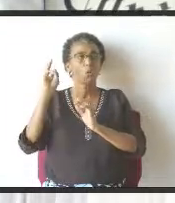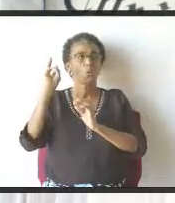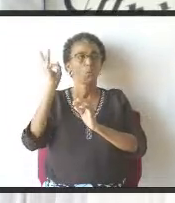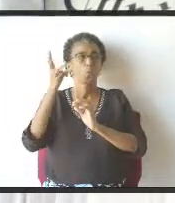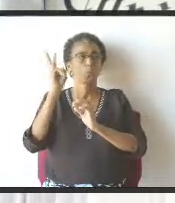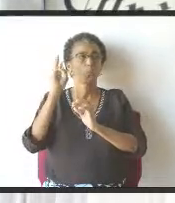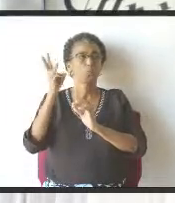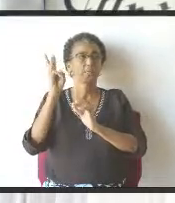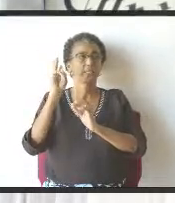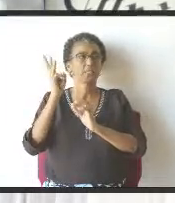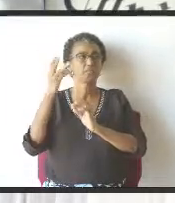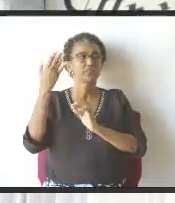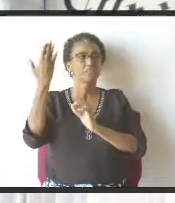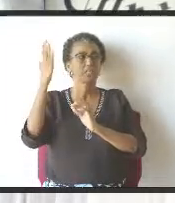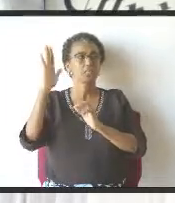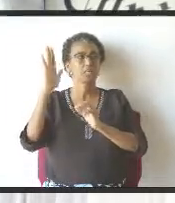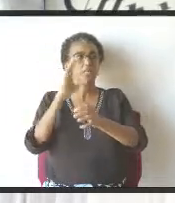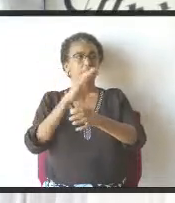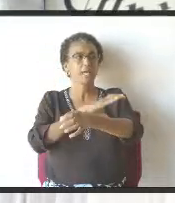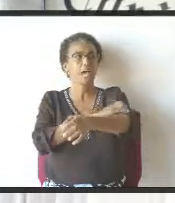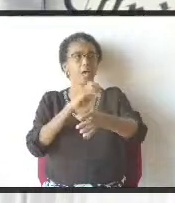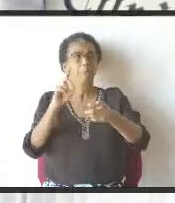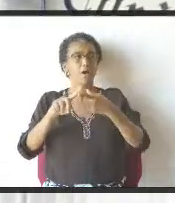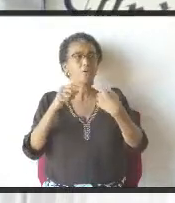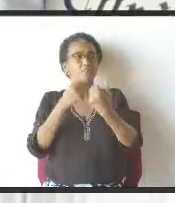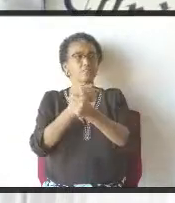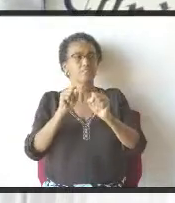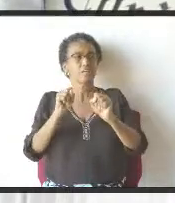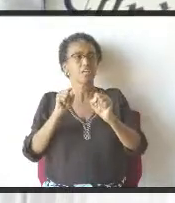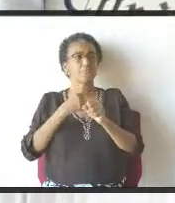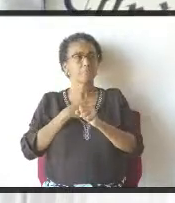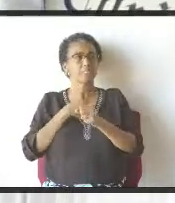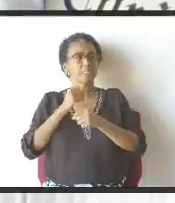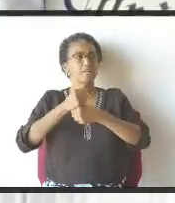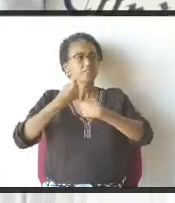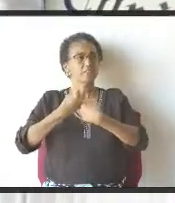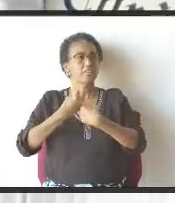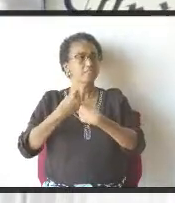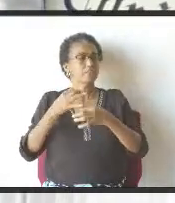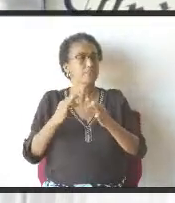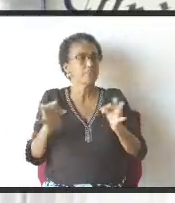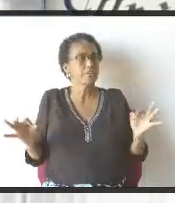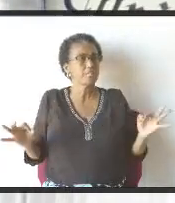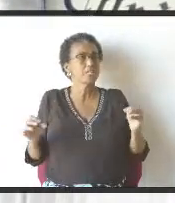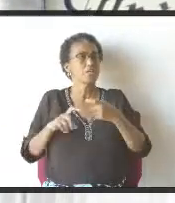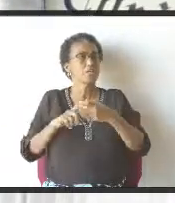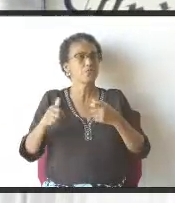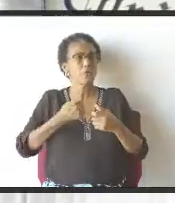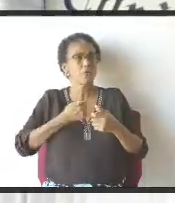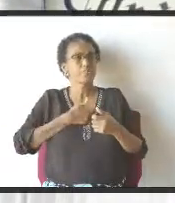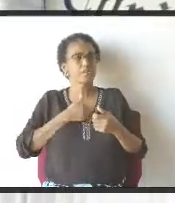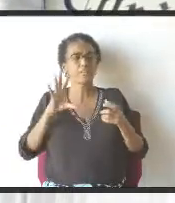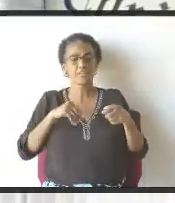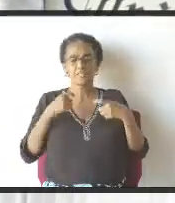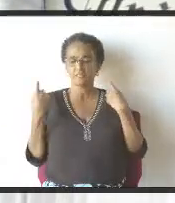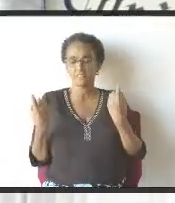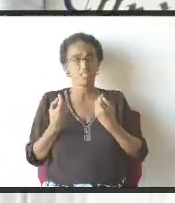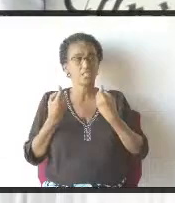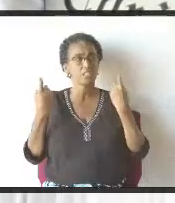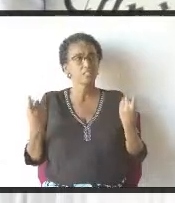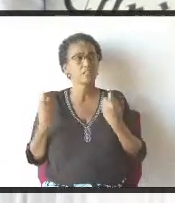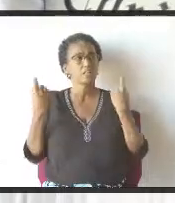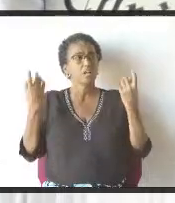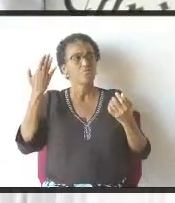save me. Witness in thy power to save me. Set him free from self and